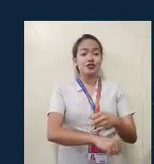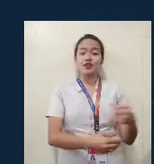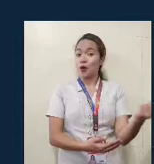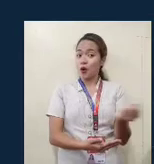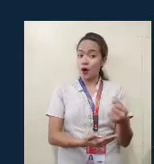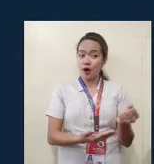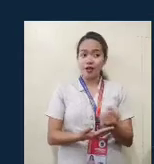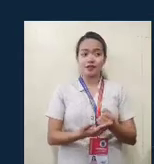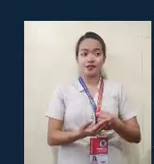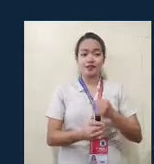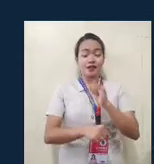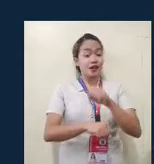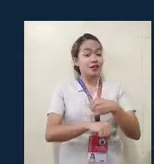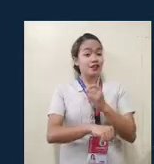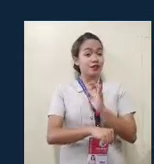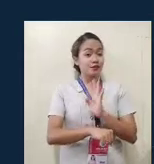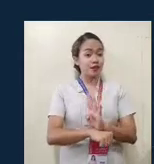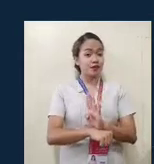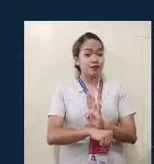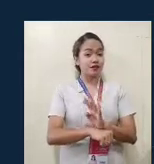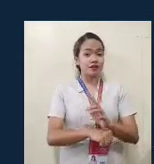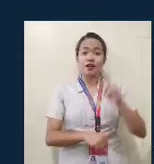career.